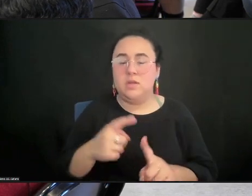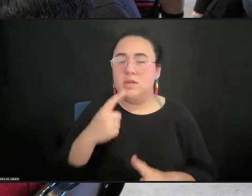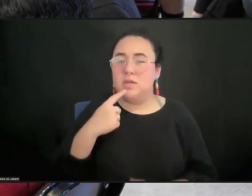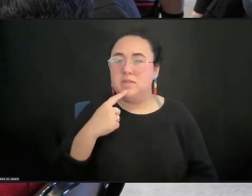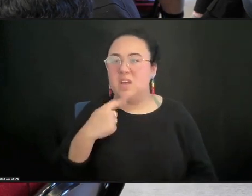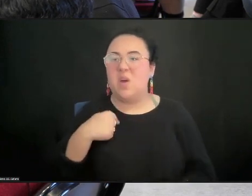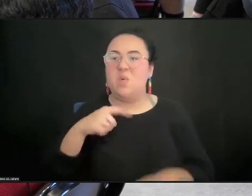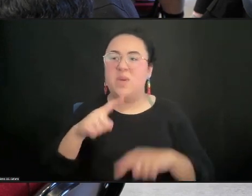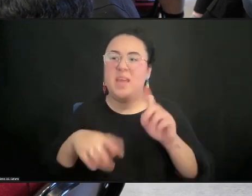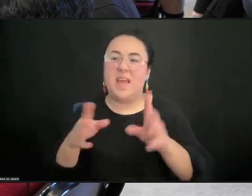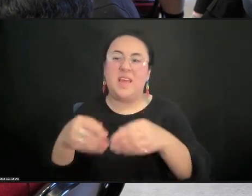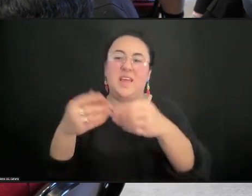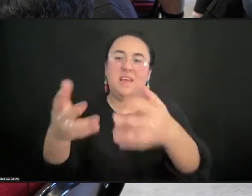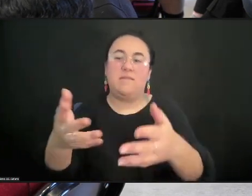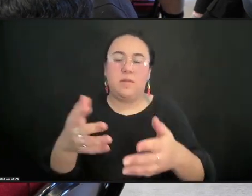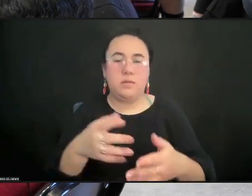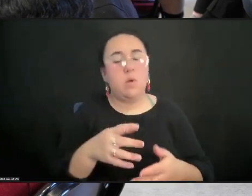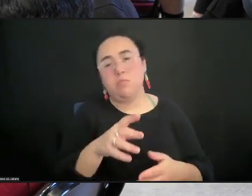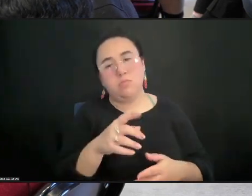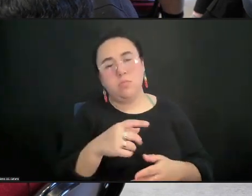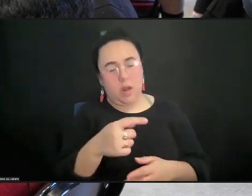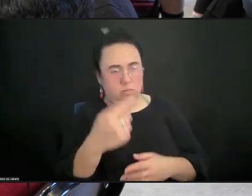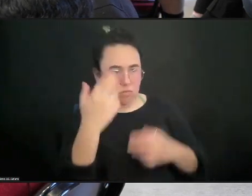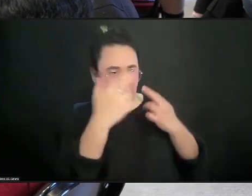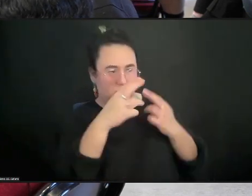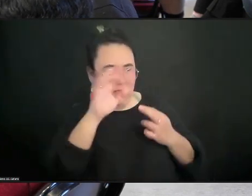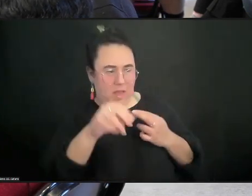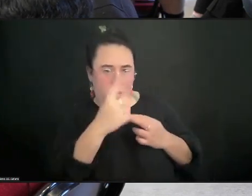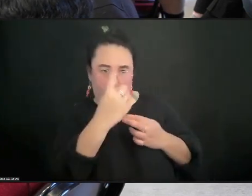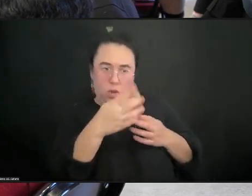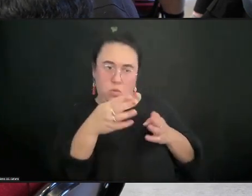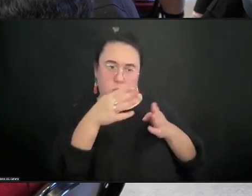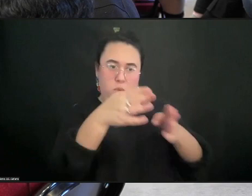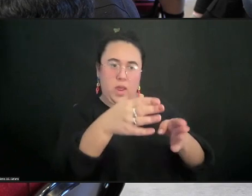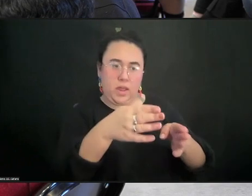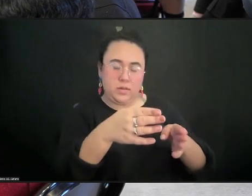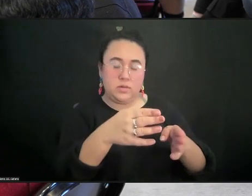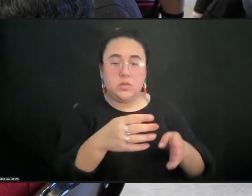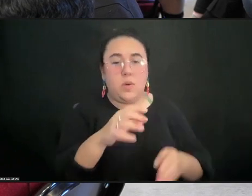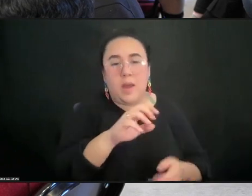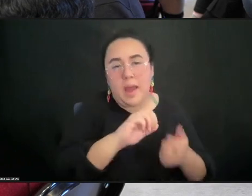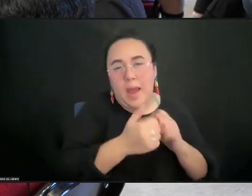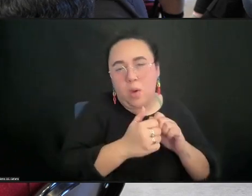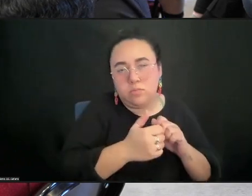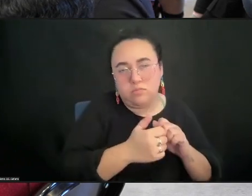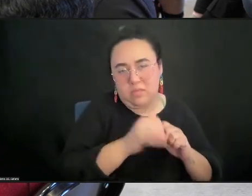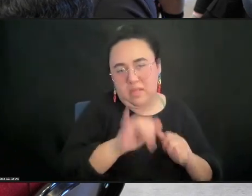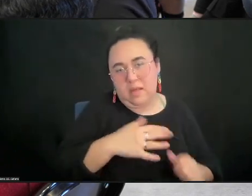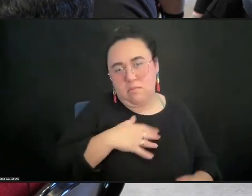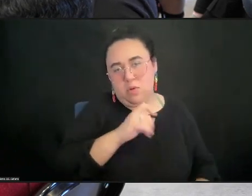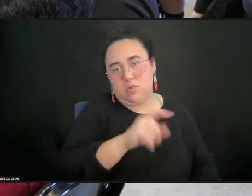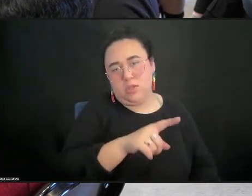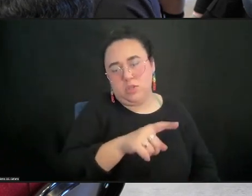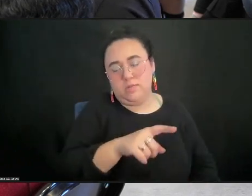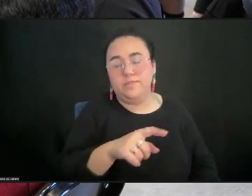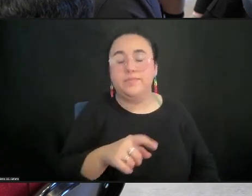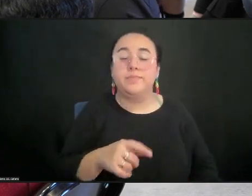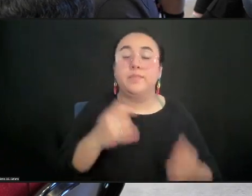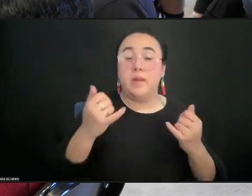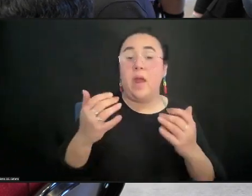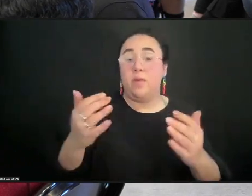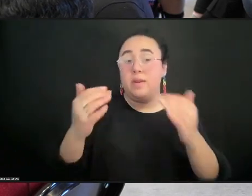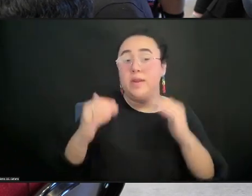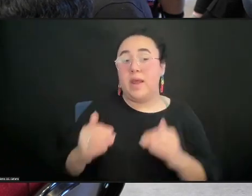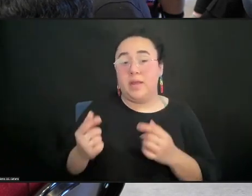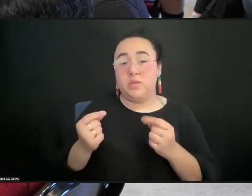to get it there, so we have to do that. How do we do that? Right? I had no idea how to do that. Then the next version of what we're doing with that for the project, right, is, well, we